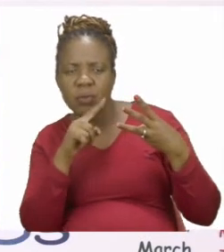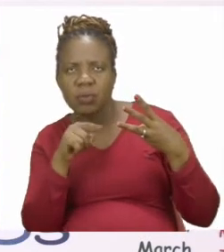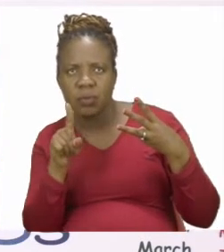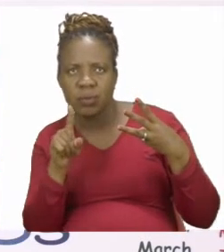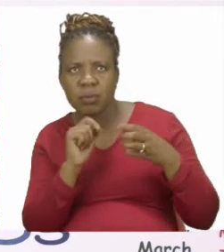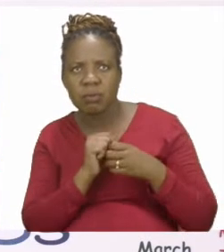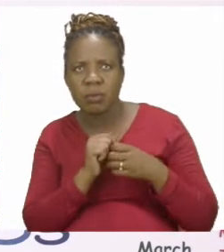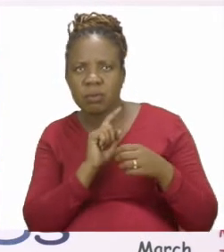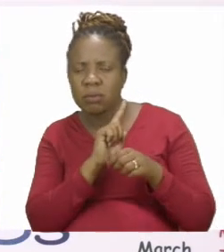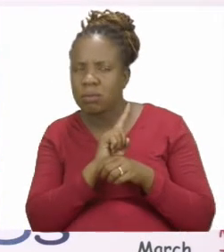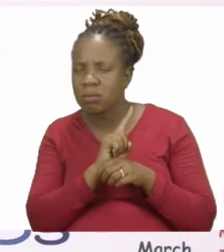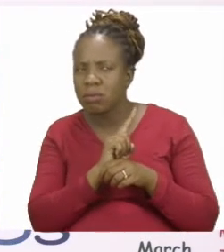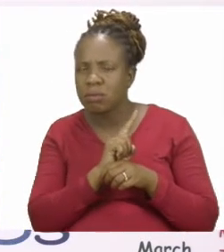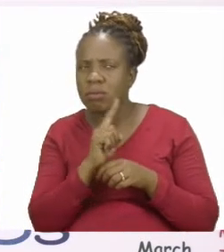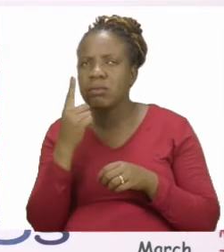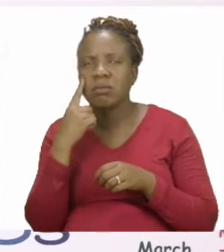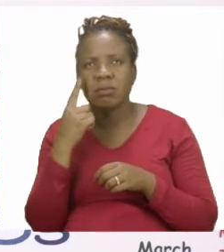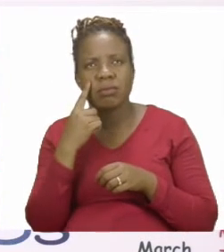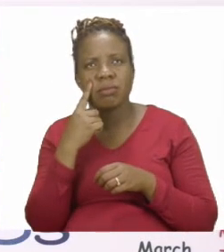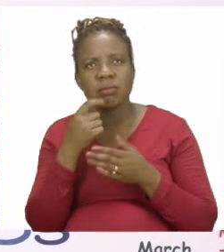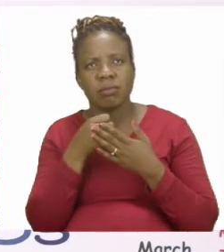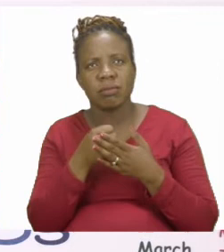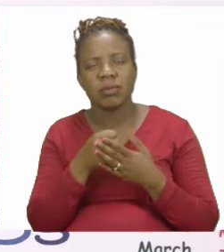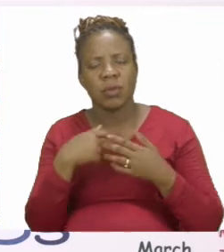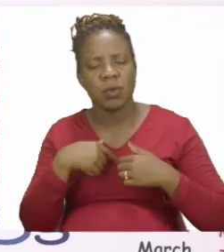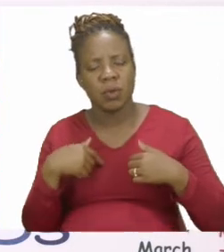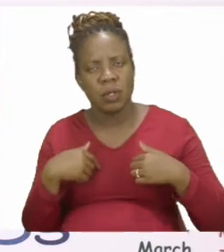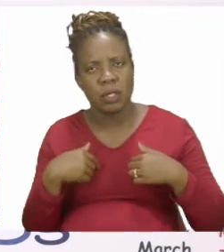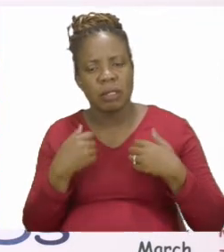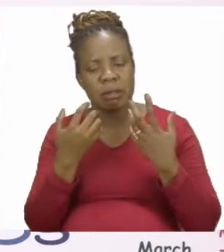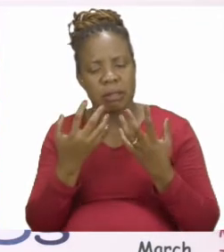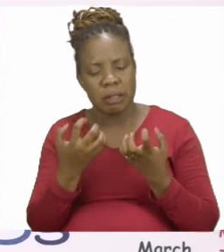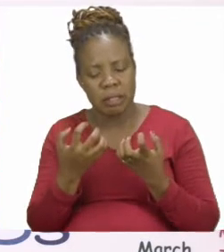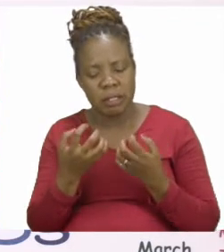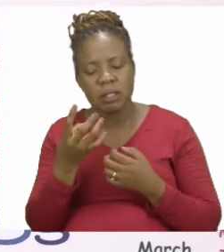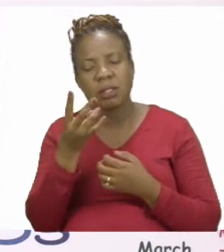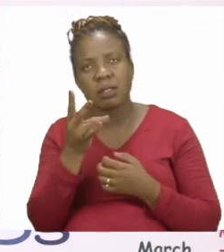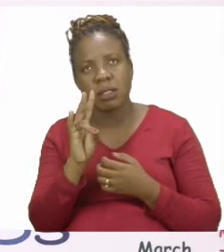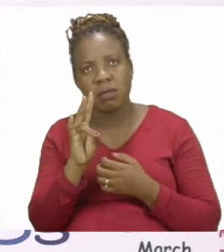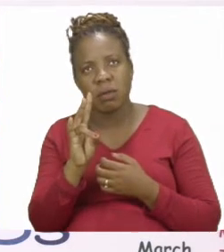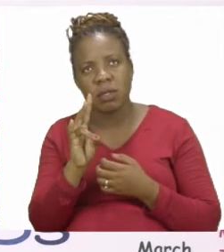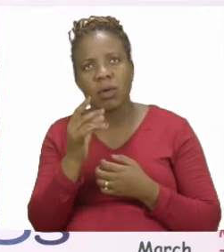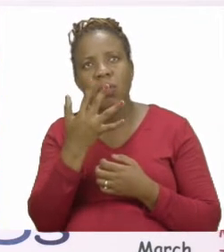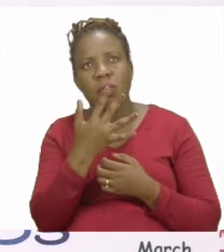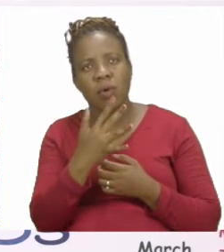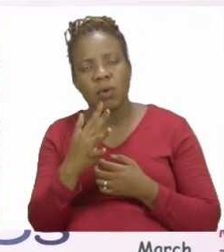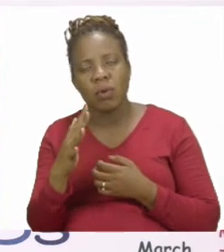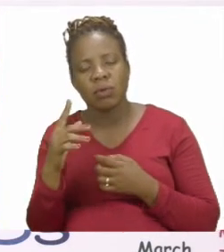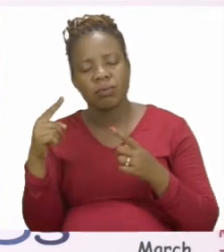word, let's try. We need 7 water to cook